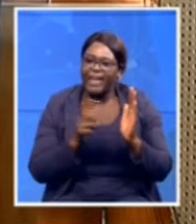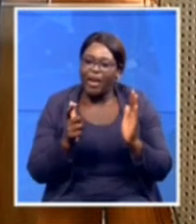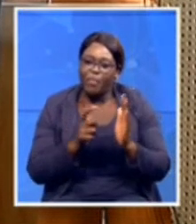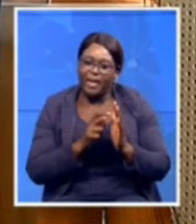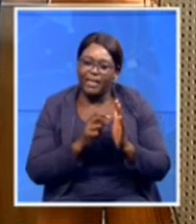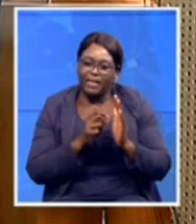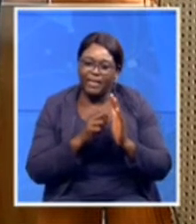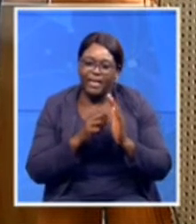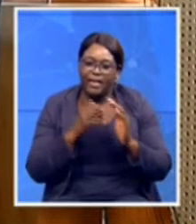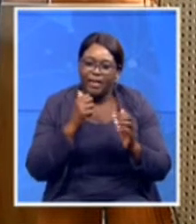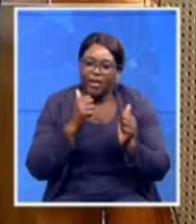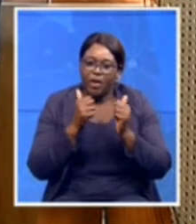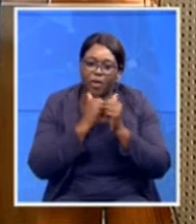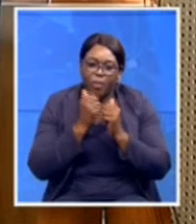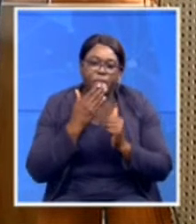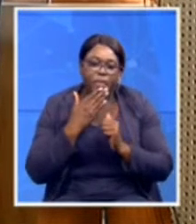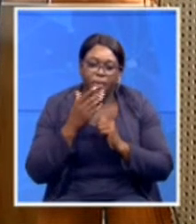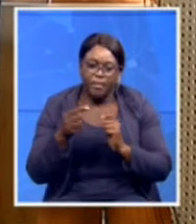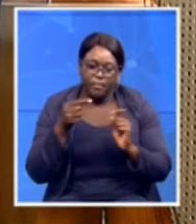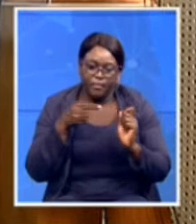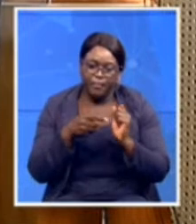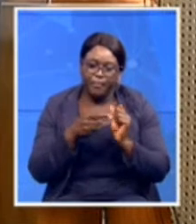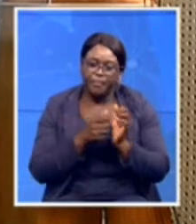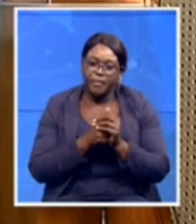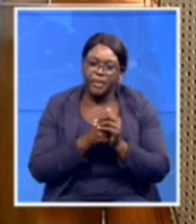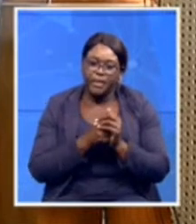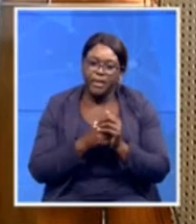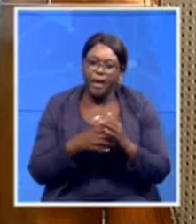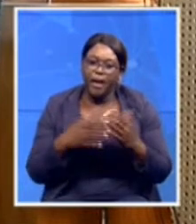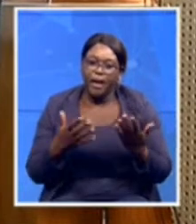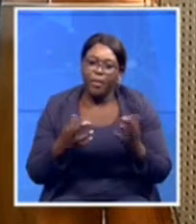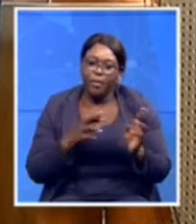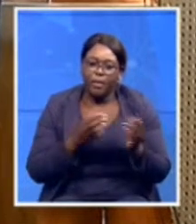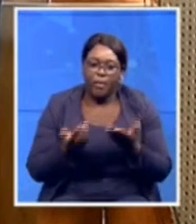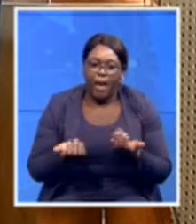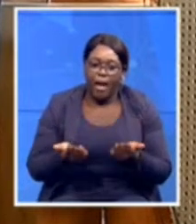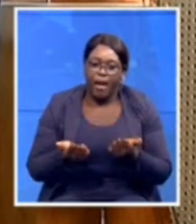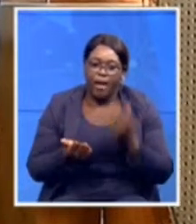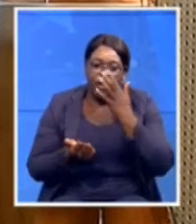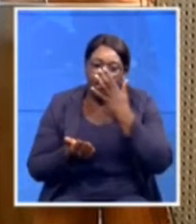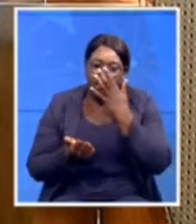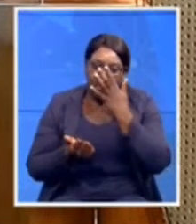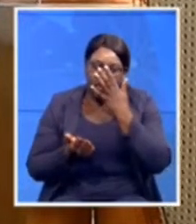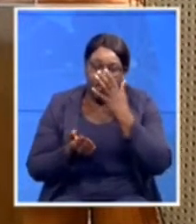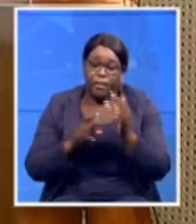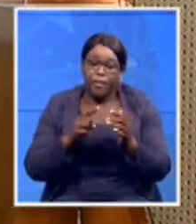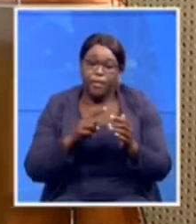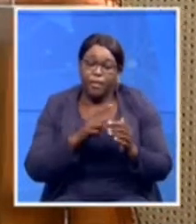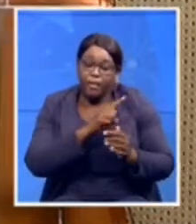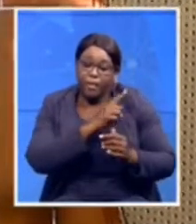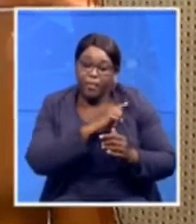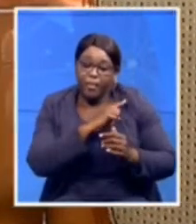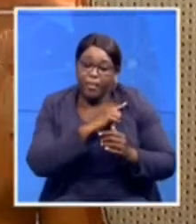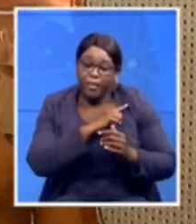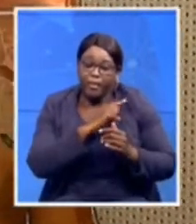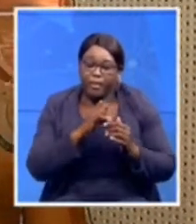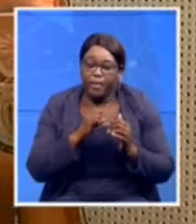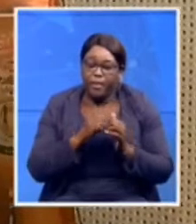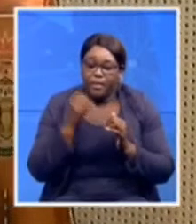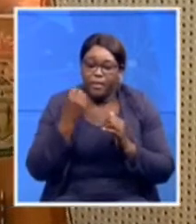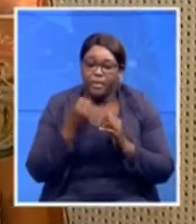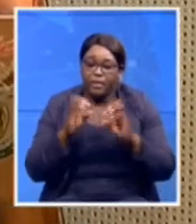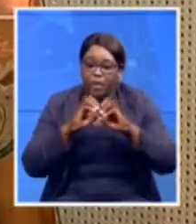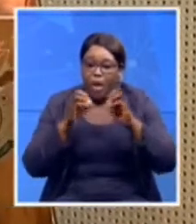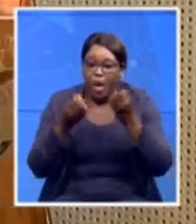how ready we are, because if the organization is not ready, then it means the act won't be implemented. And together,